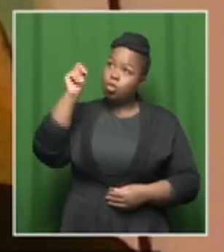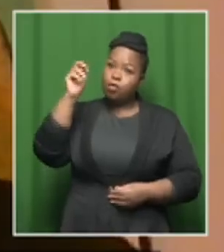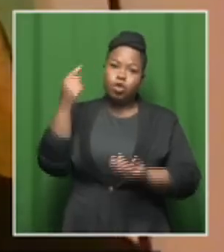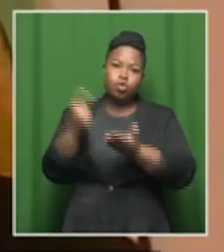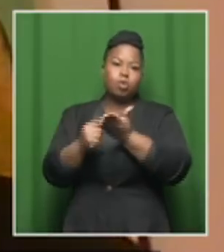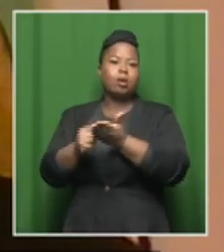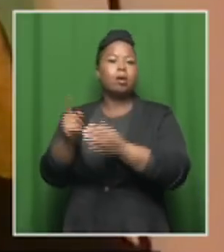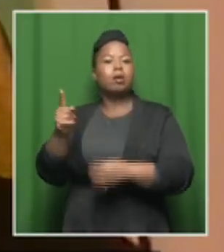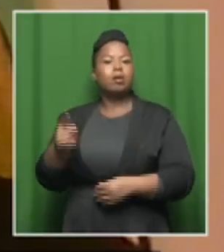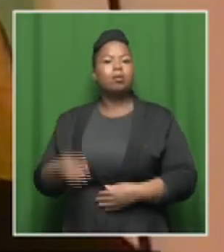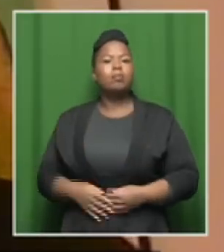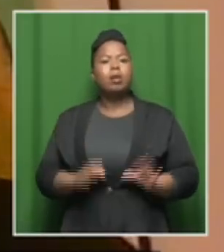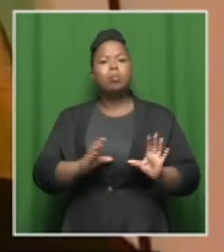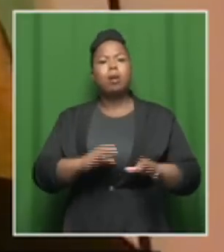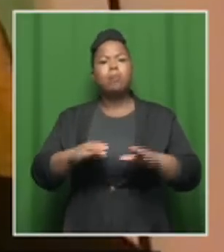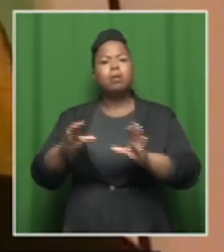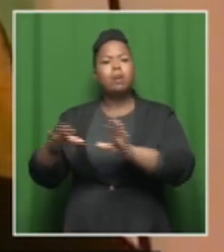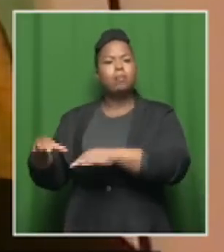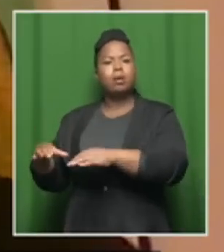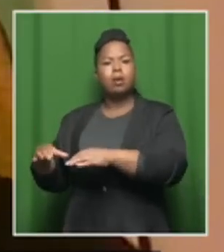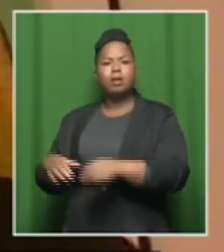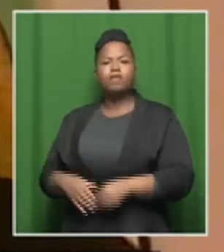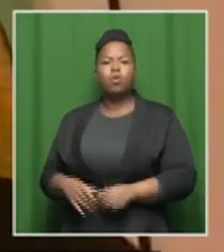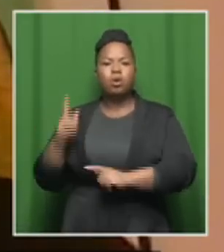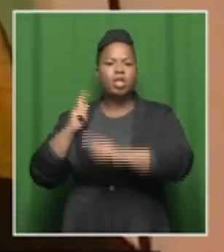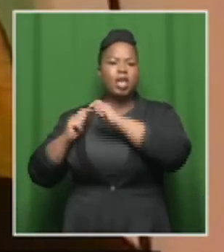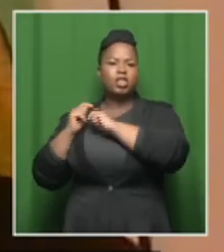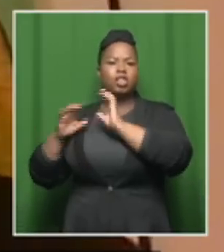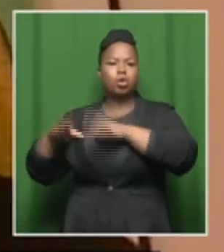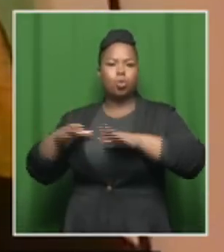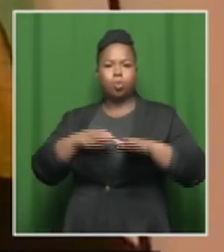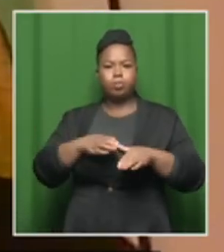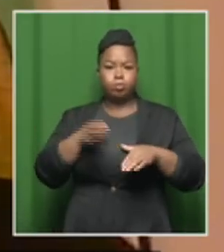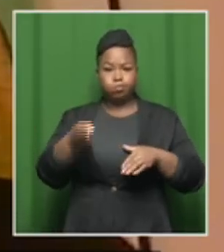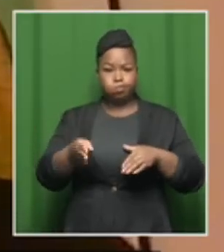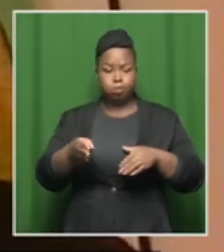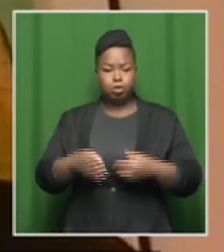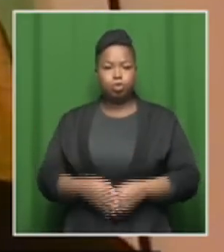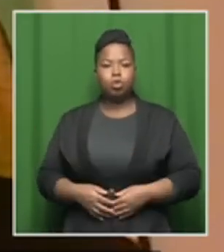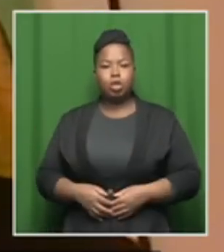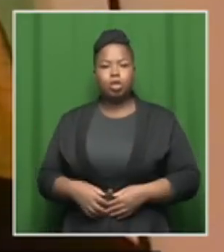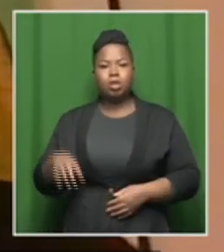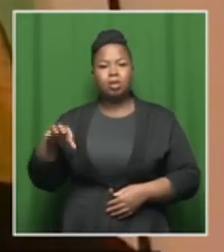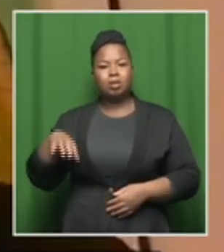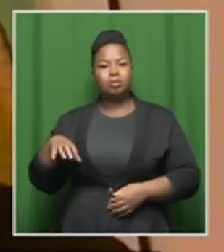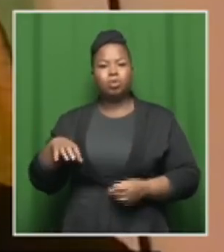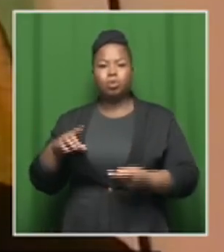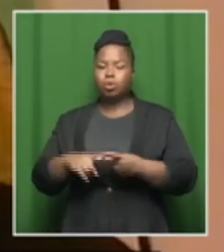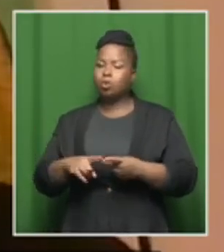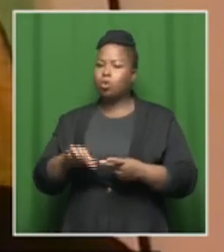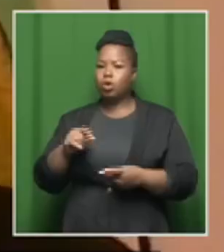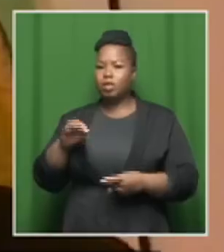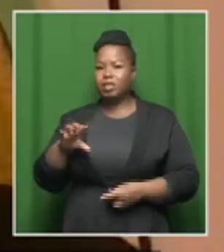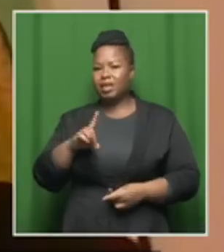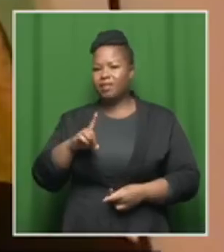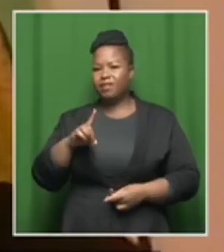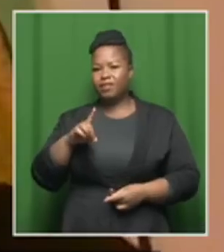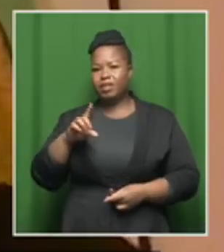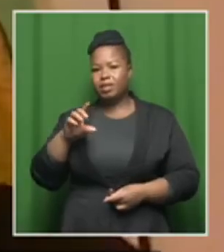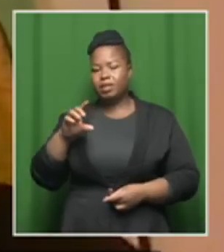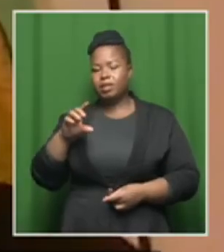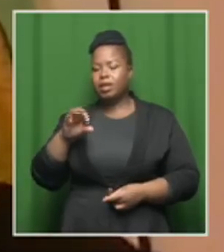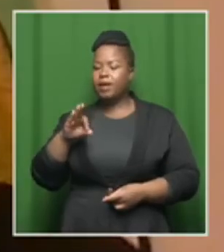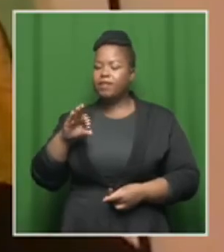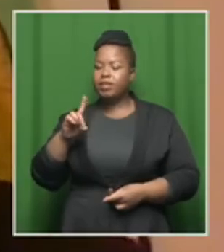other ethnic groups. You have on the Congolese side, you have the Vasilendo, you have the FDLR, as I mentioned earlier,